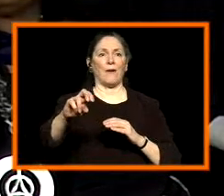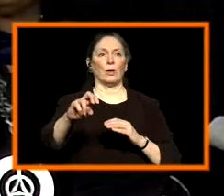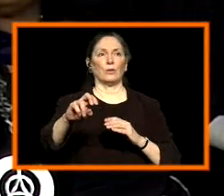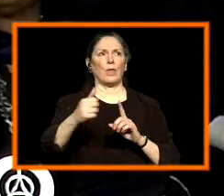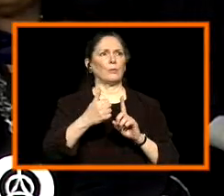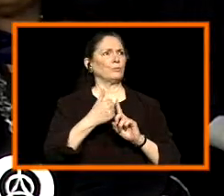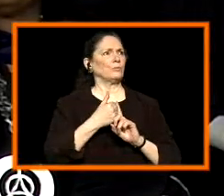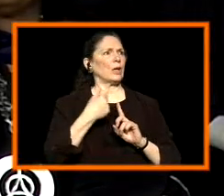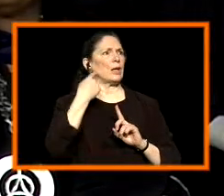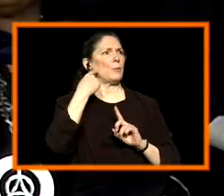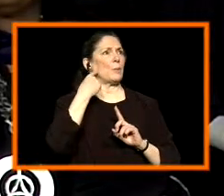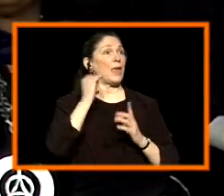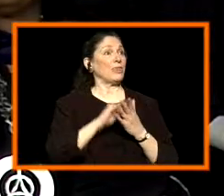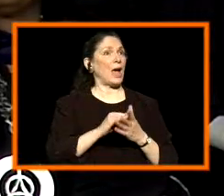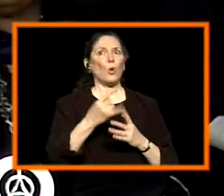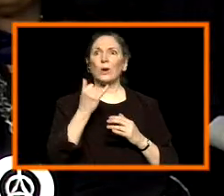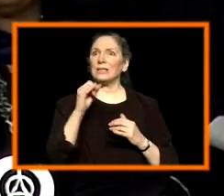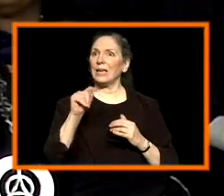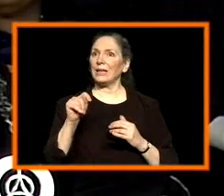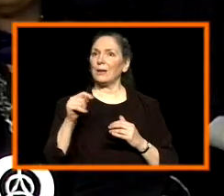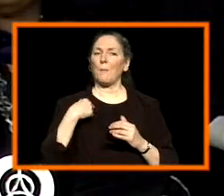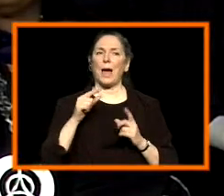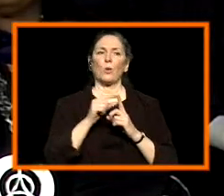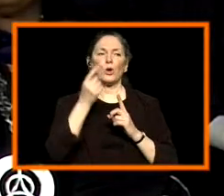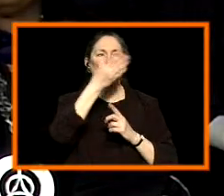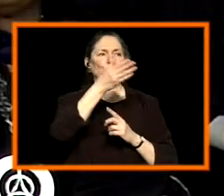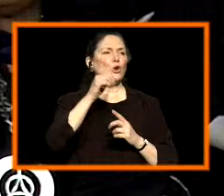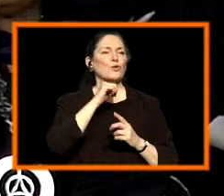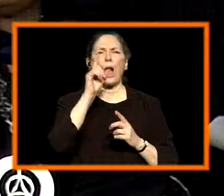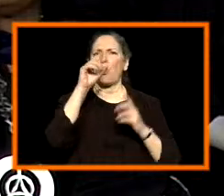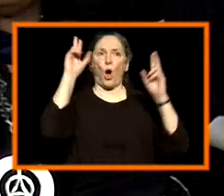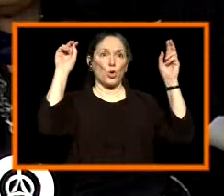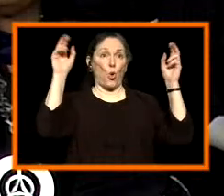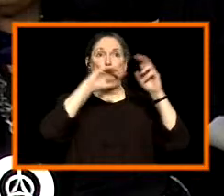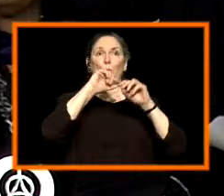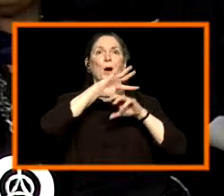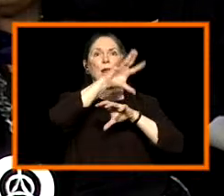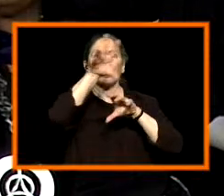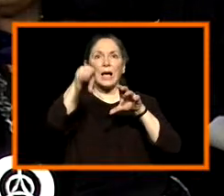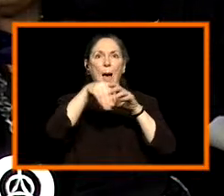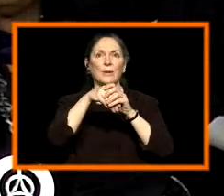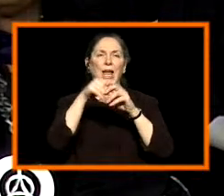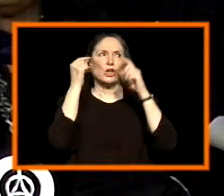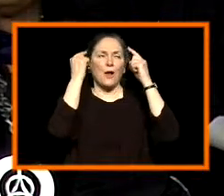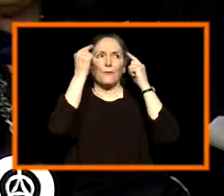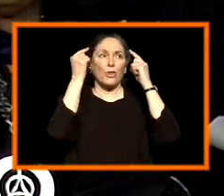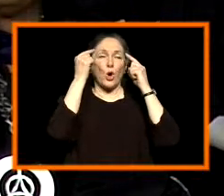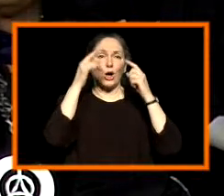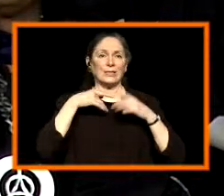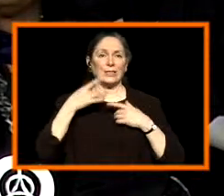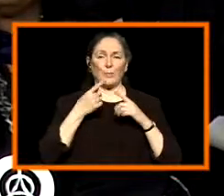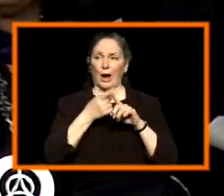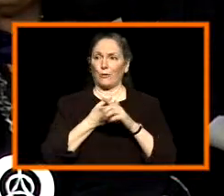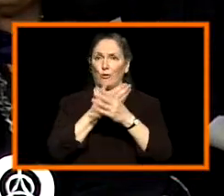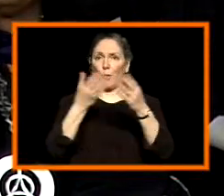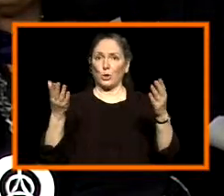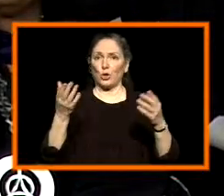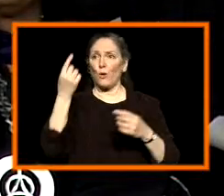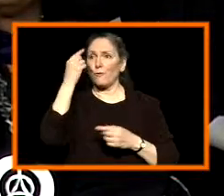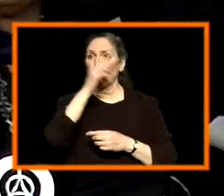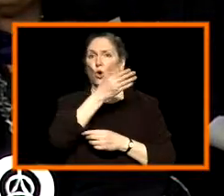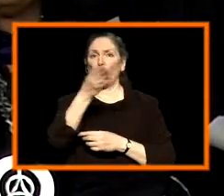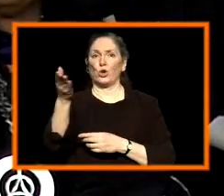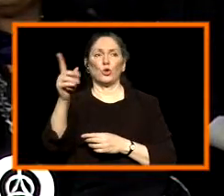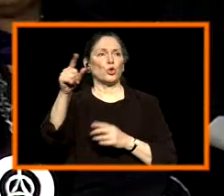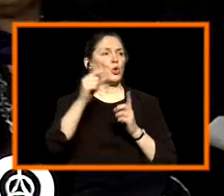hit me. That was it, my words for you. Not a single quote, but a collage of thoughts that were inspired by you and for you.